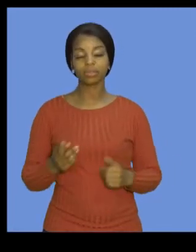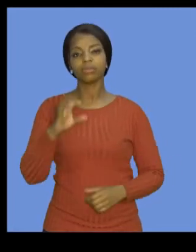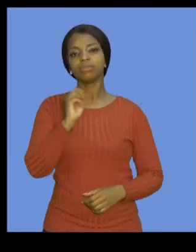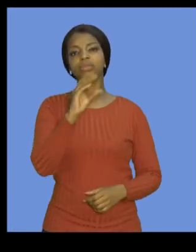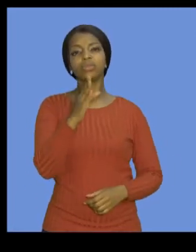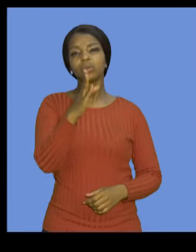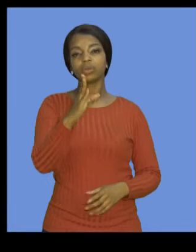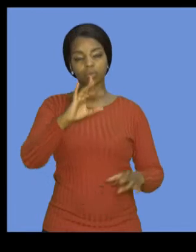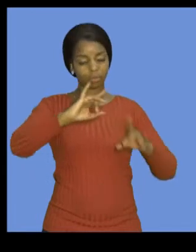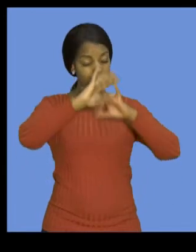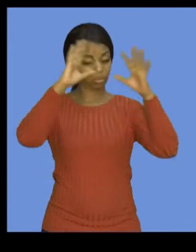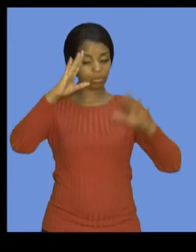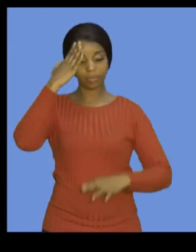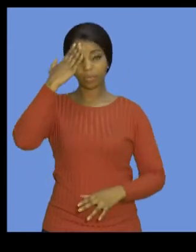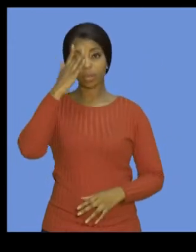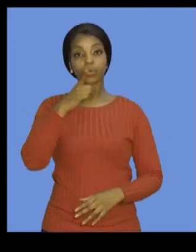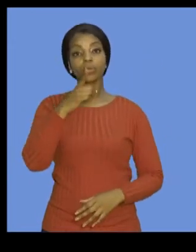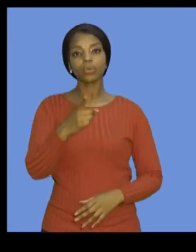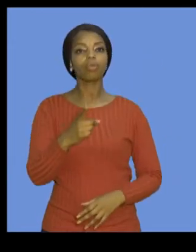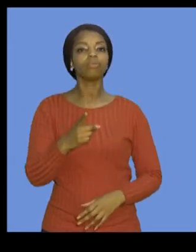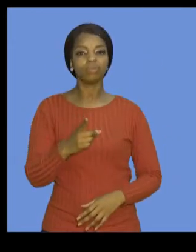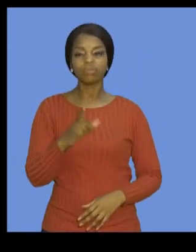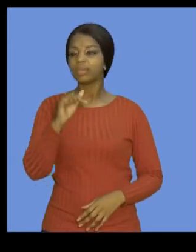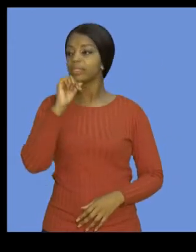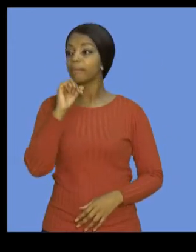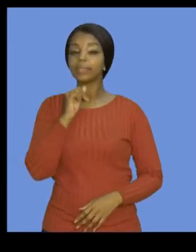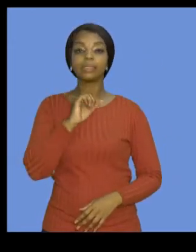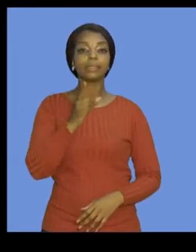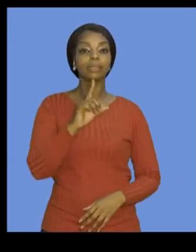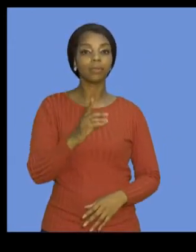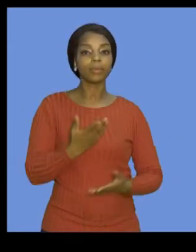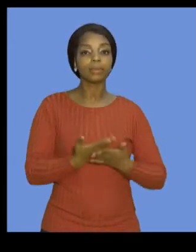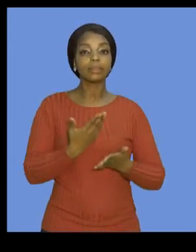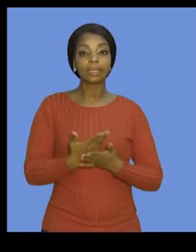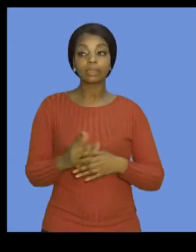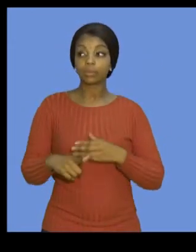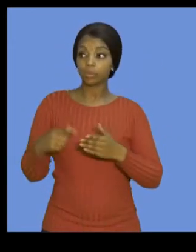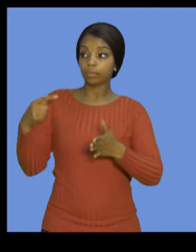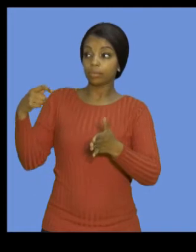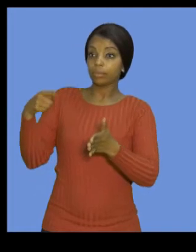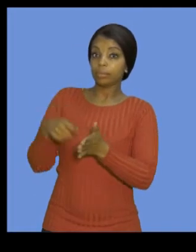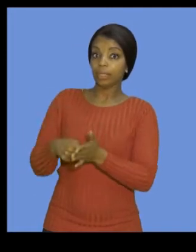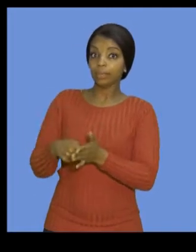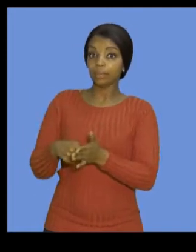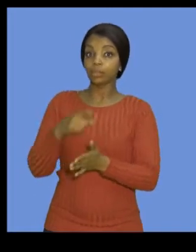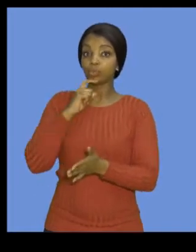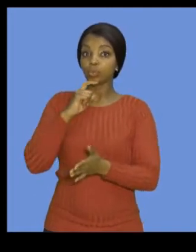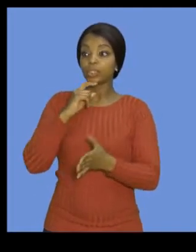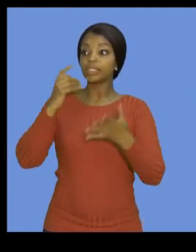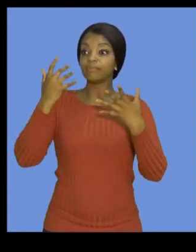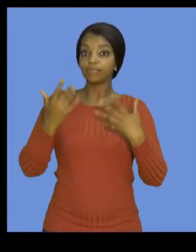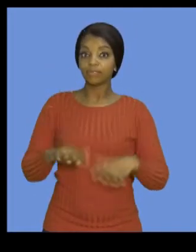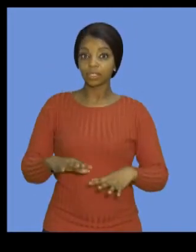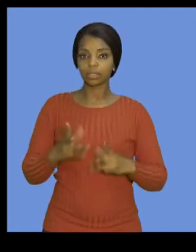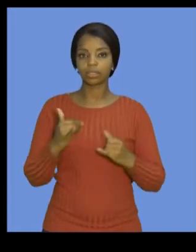that almost all the gadgets, the same as maybe cars, when you buy them, as soon as you have used it, you can't sell it